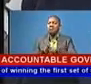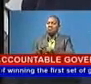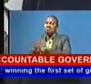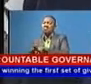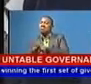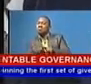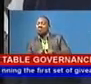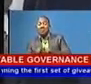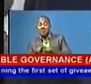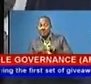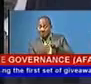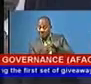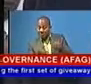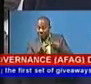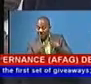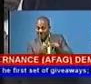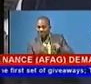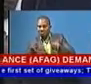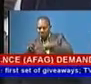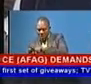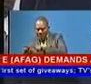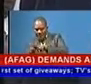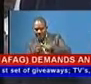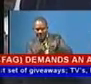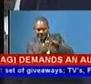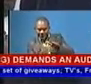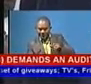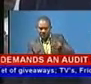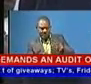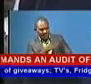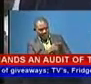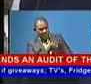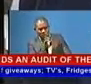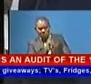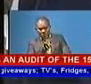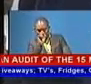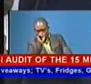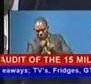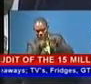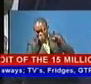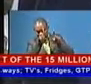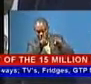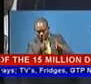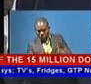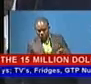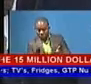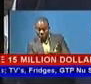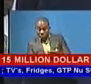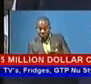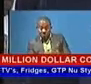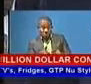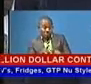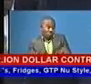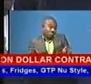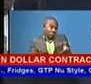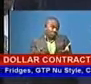duplicate serial numbers, which you did, which was used in cross-examination, but which, however,